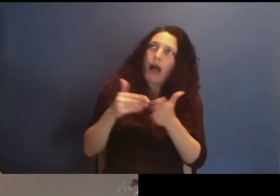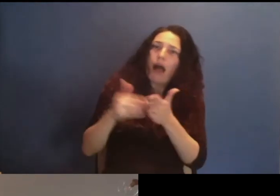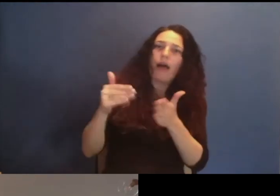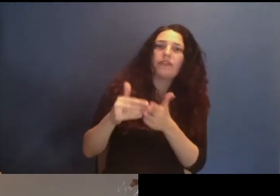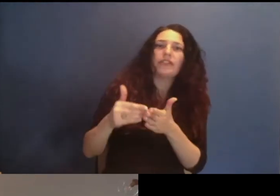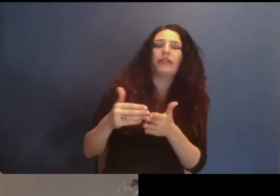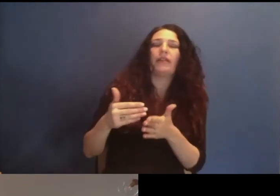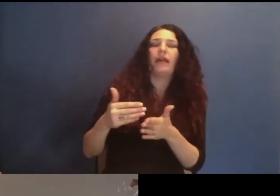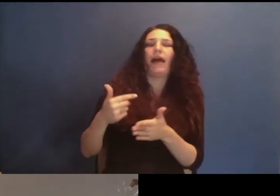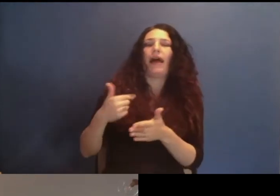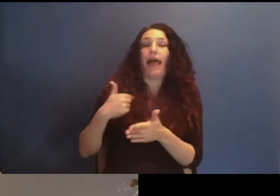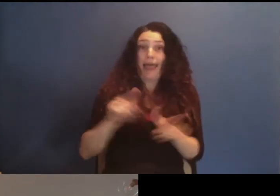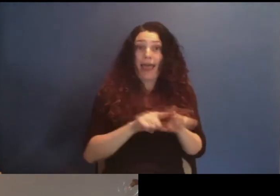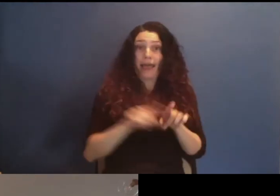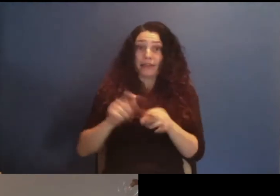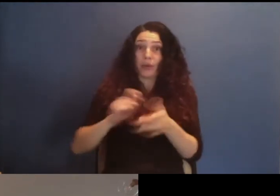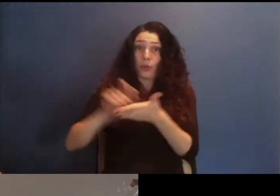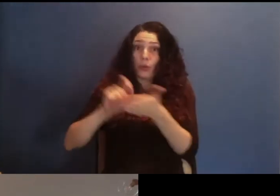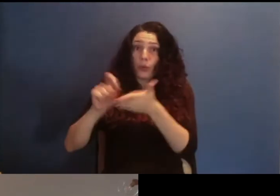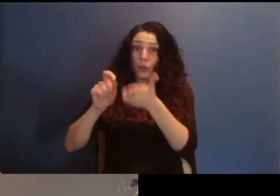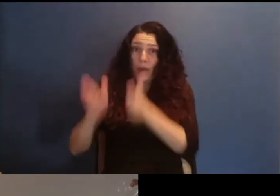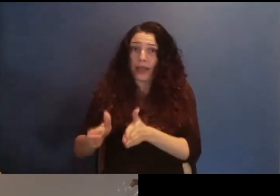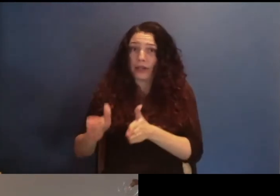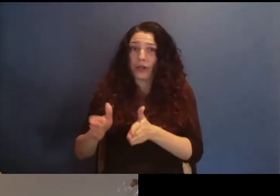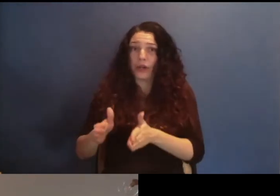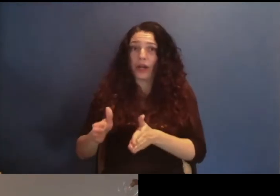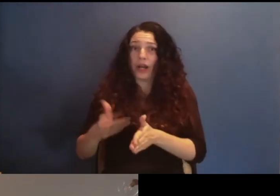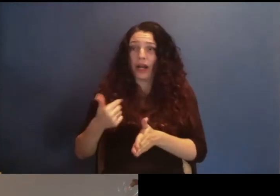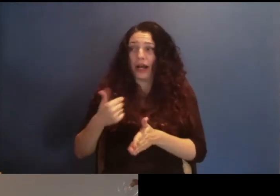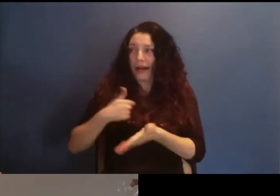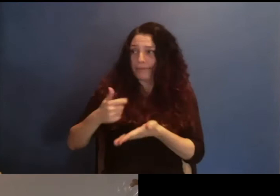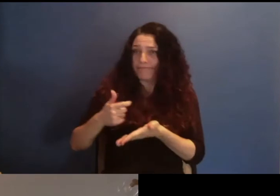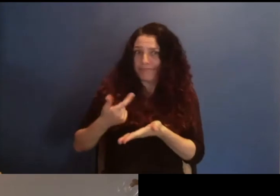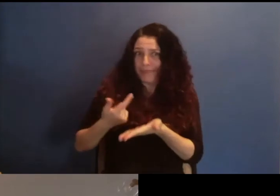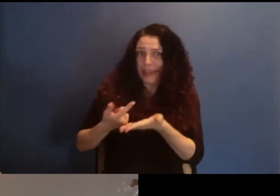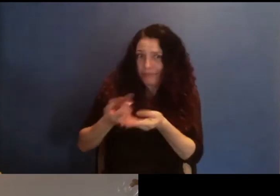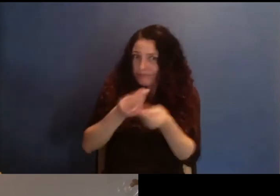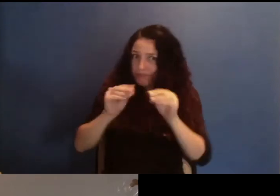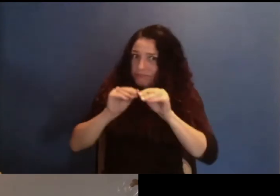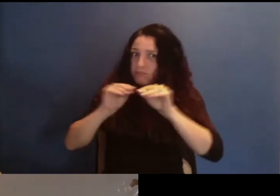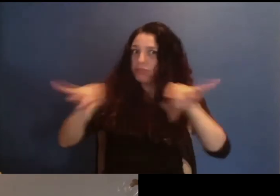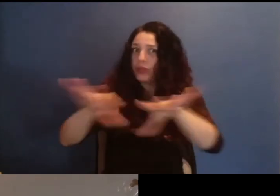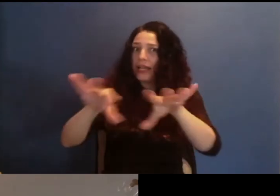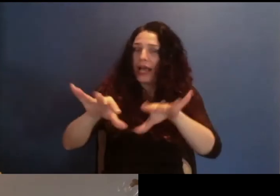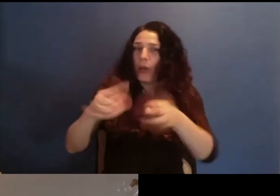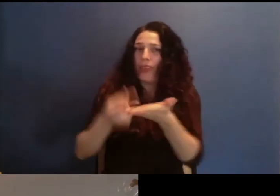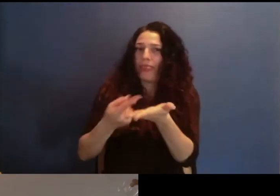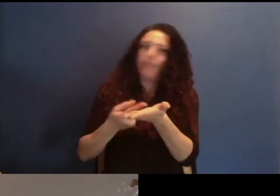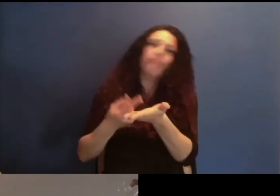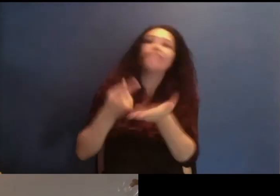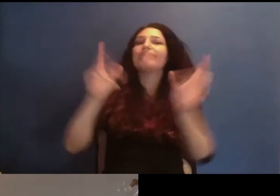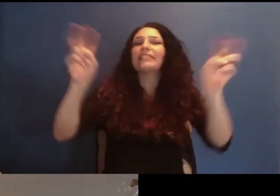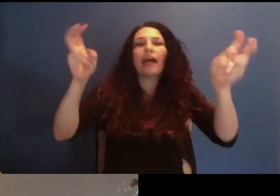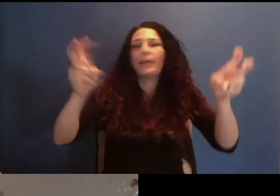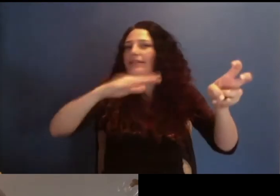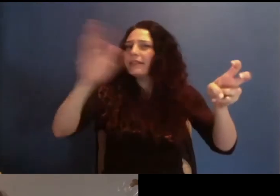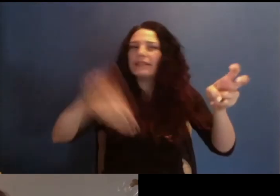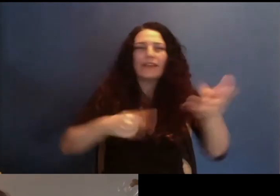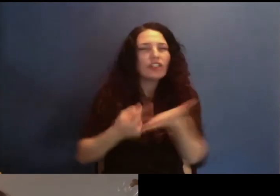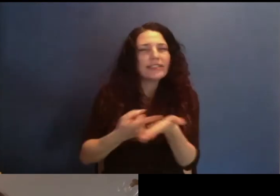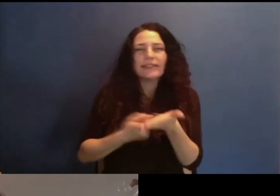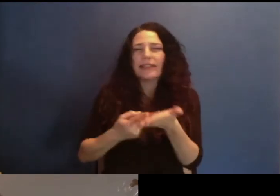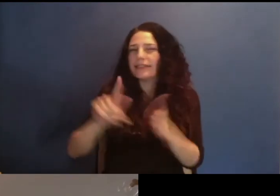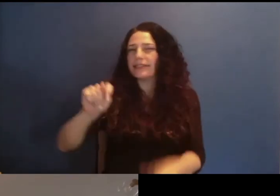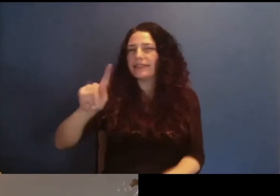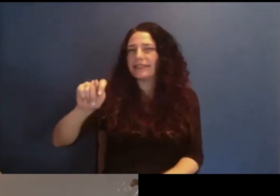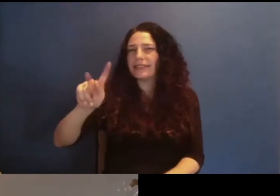stigma and talking about things that have never been discussed on TV before. And I think hopefully by the